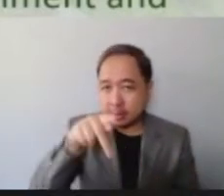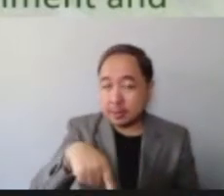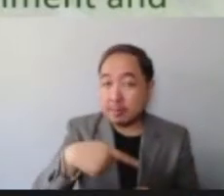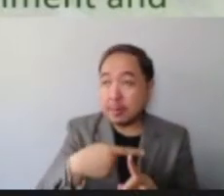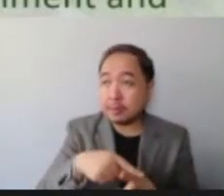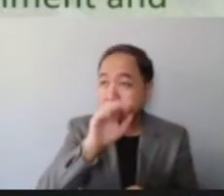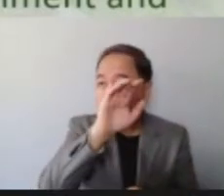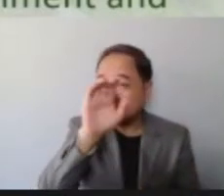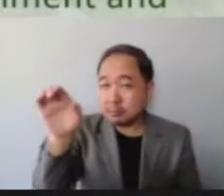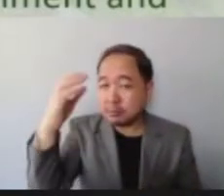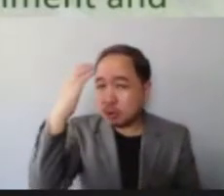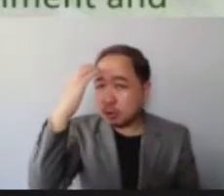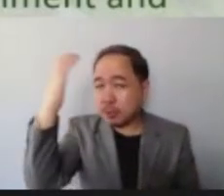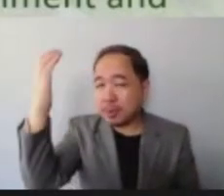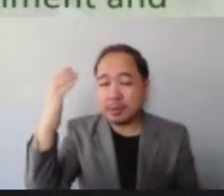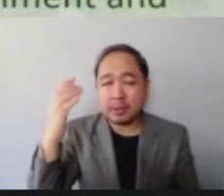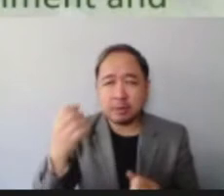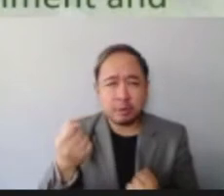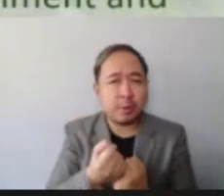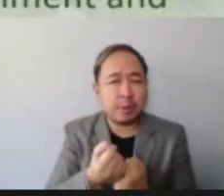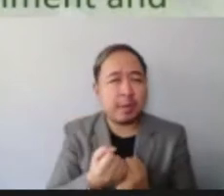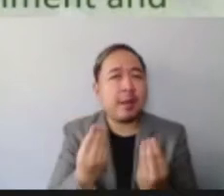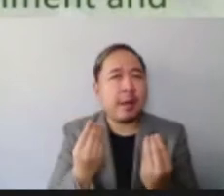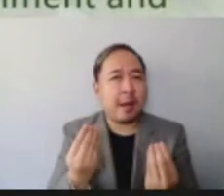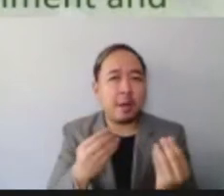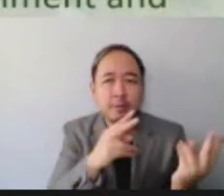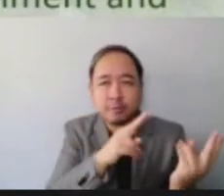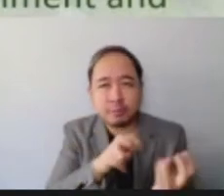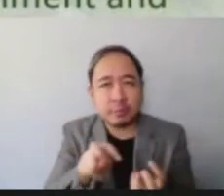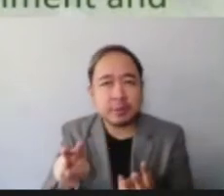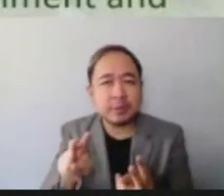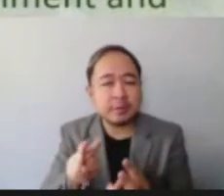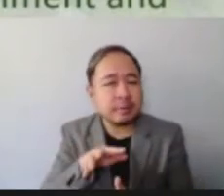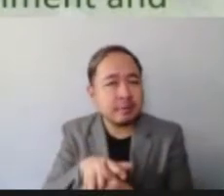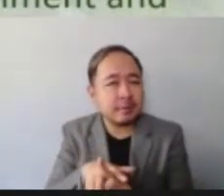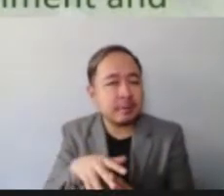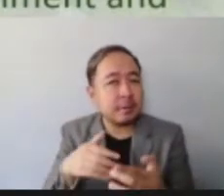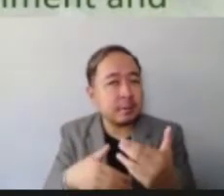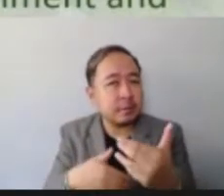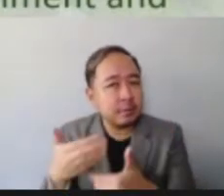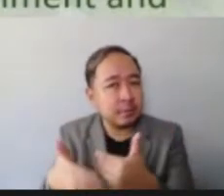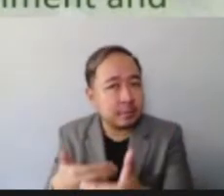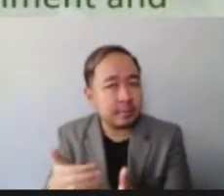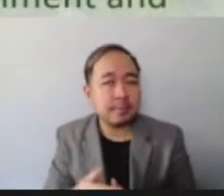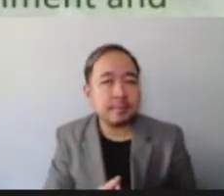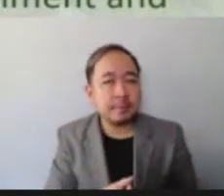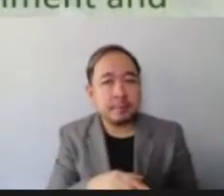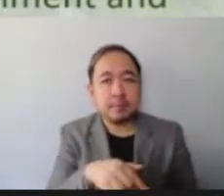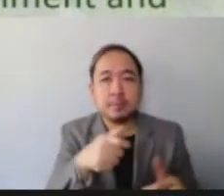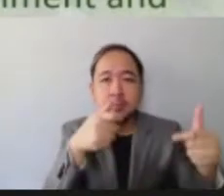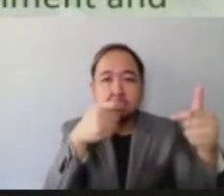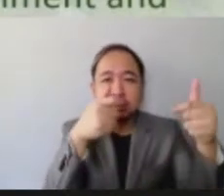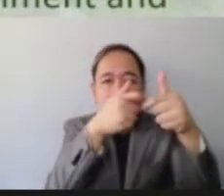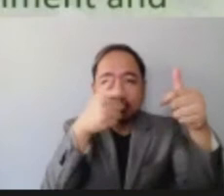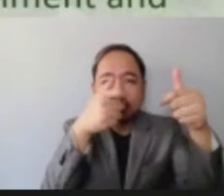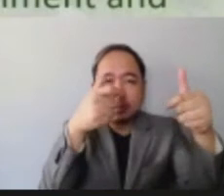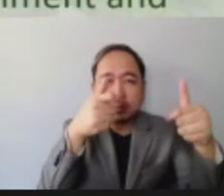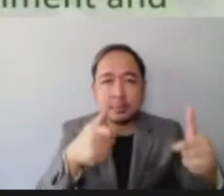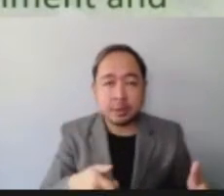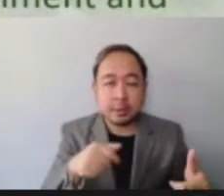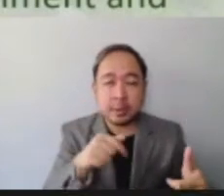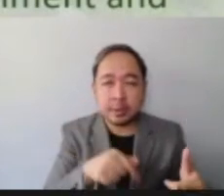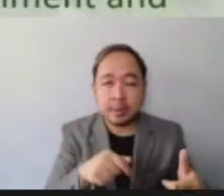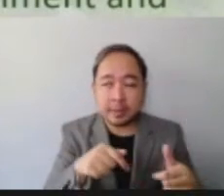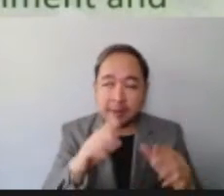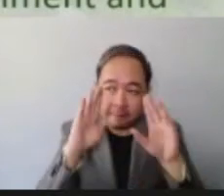in the implementation to the Secretariat and the document reviews The implementation of the ministerial Declaration on